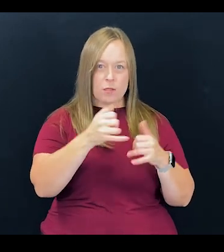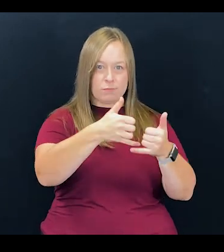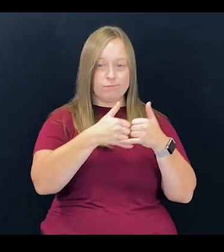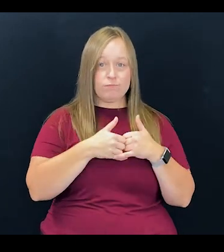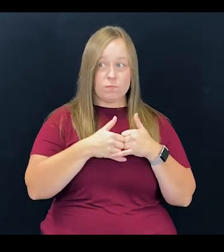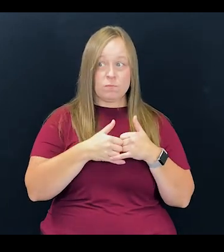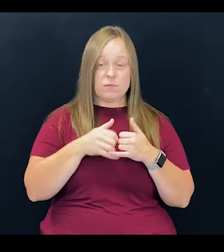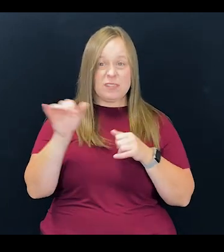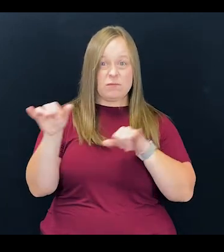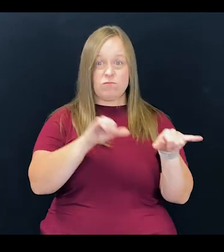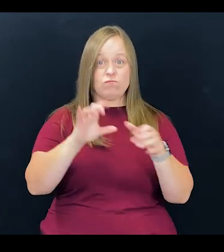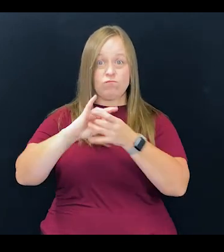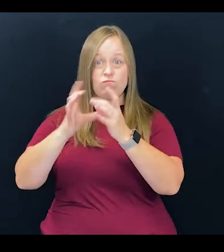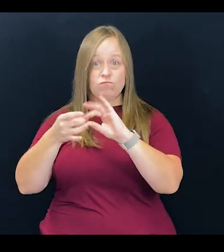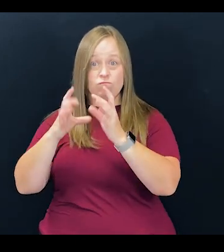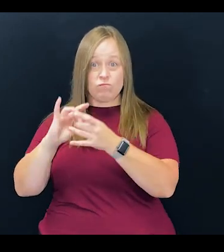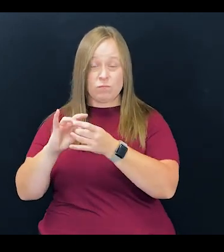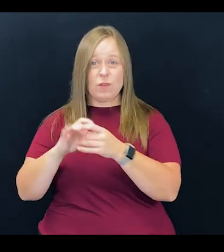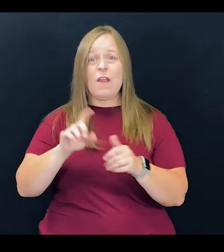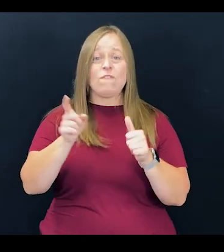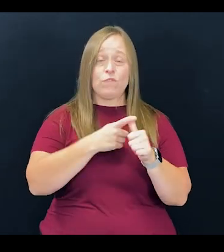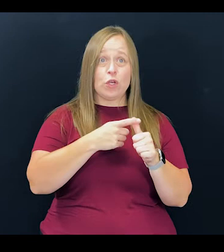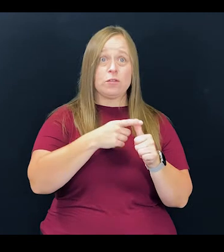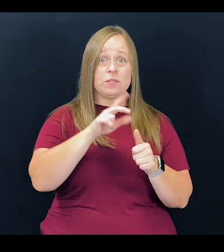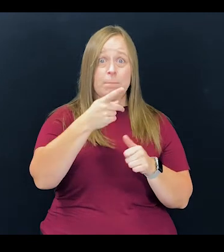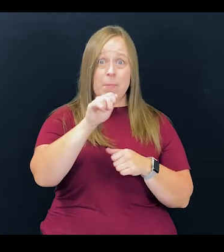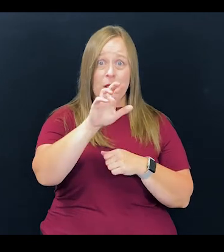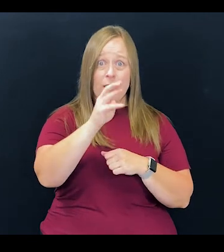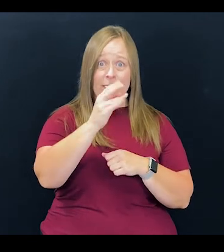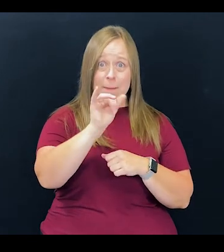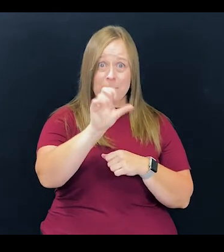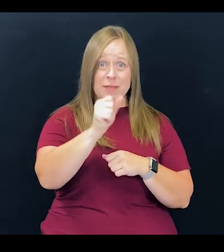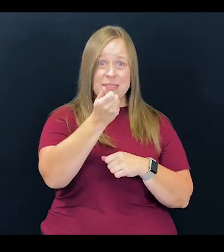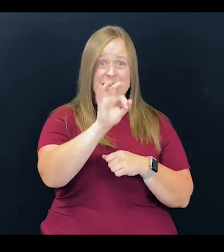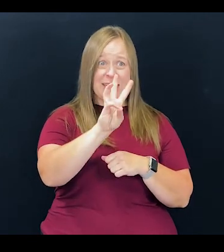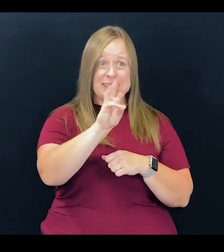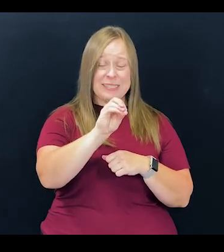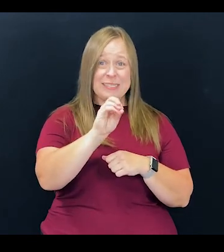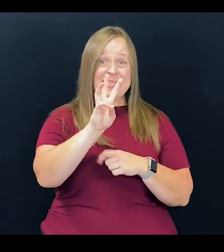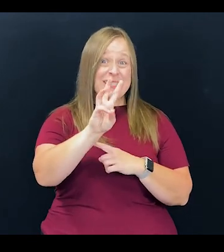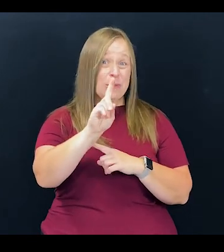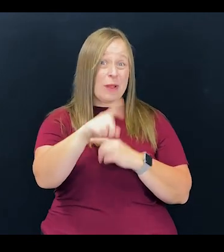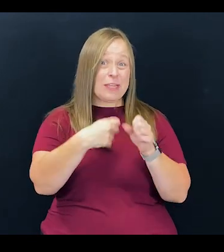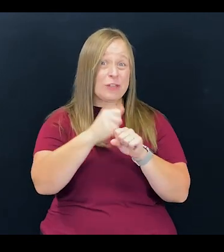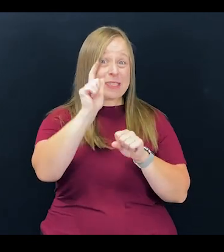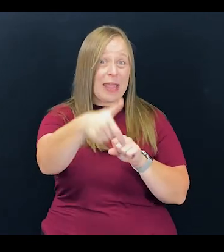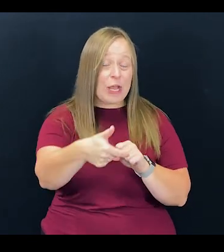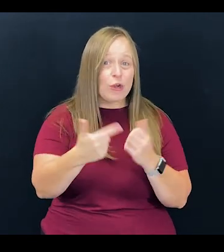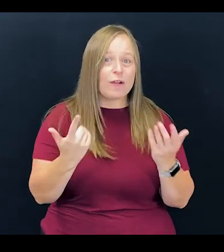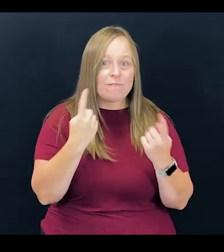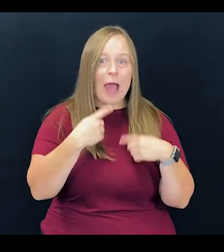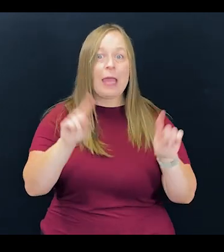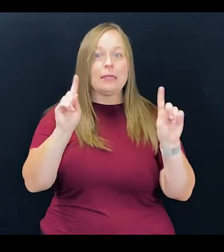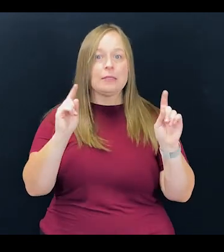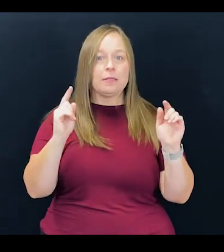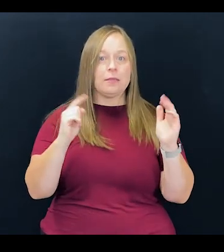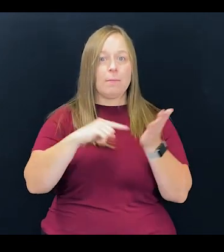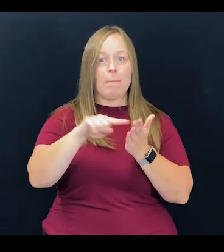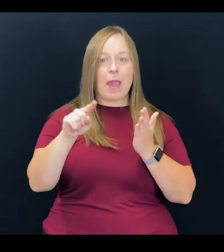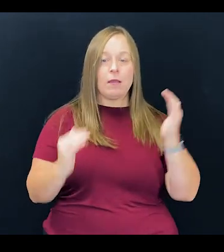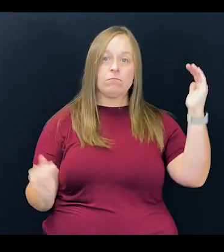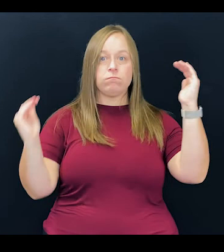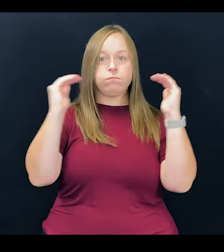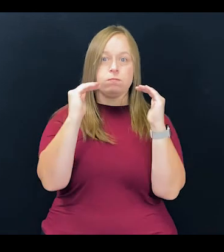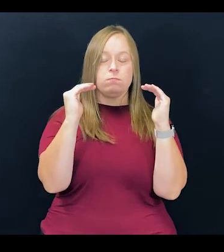that clearly is outdated, with the first Paralympics being held in Rome in 1960. Here we are 61 years later,